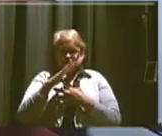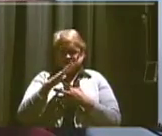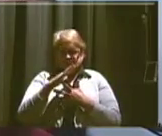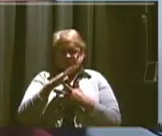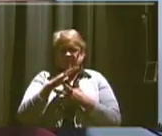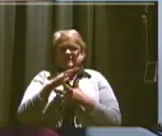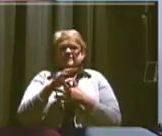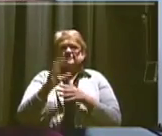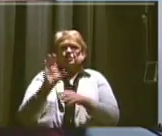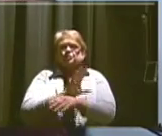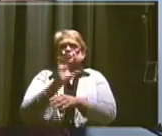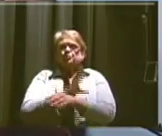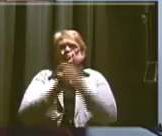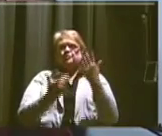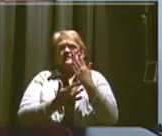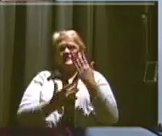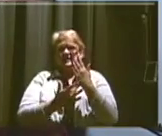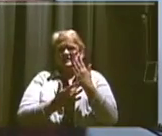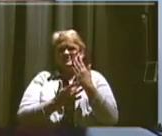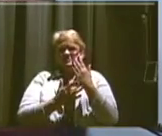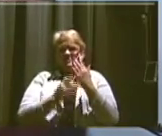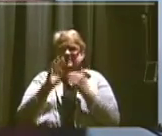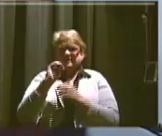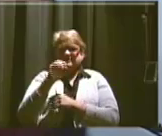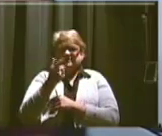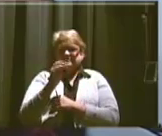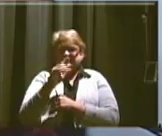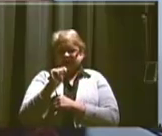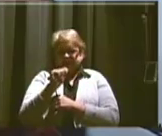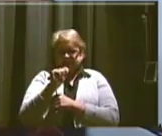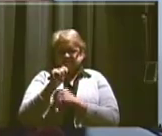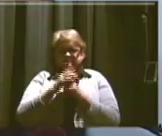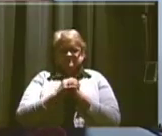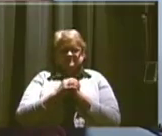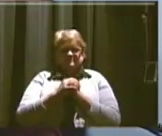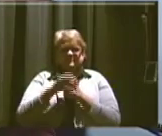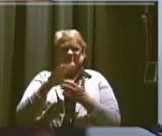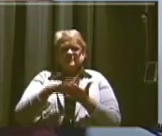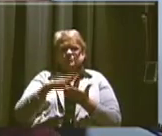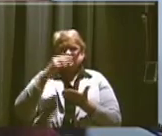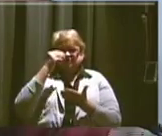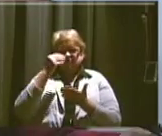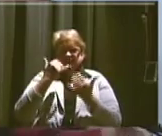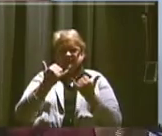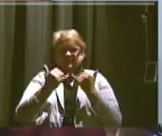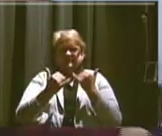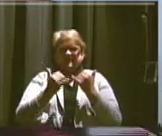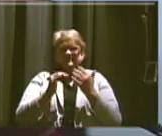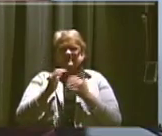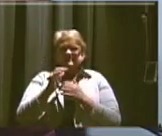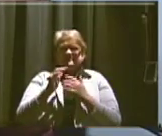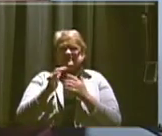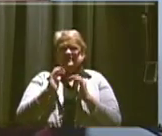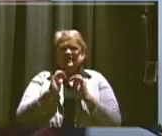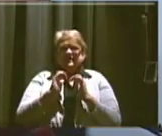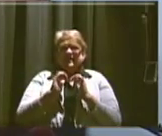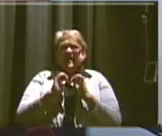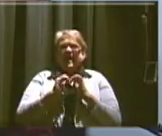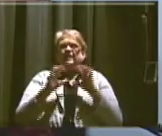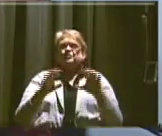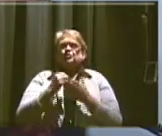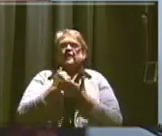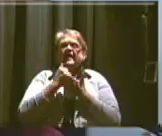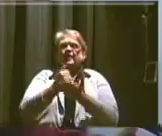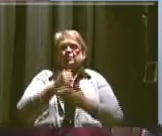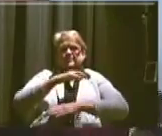technology magnet. We are learning about the techniques on the help desk